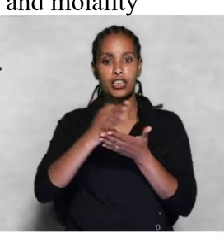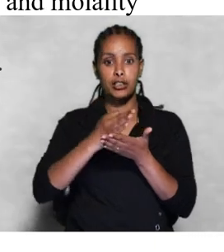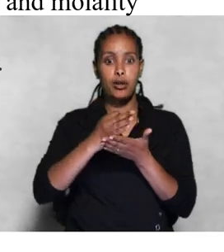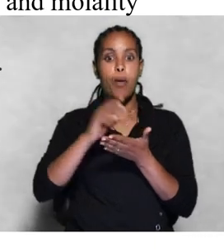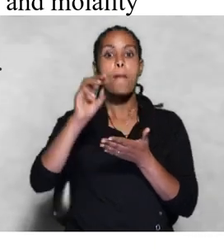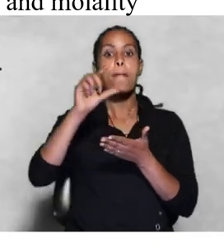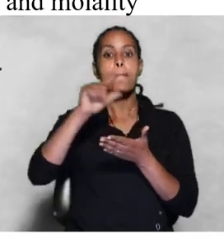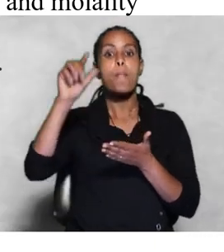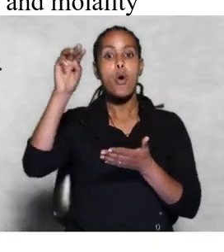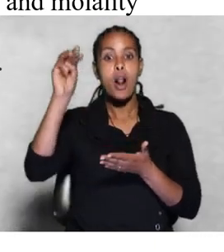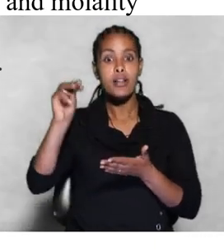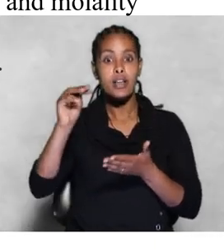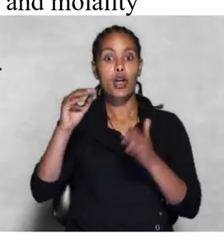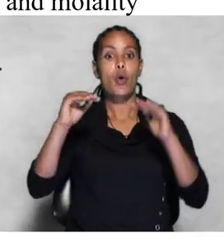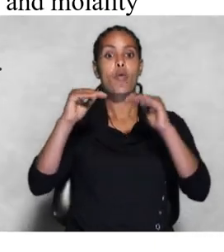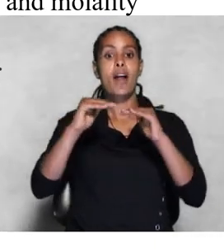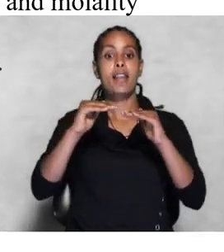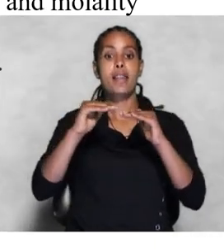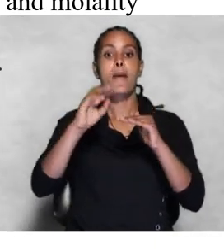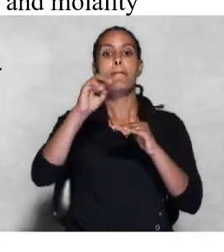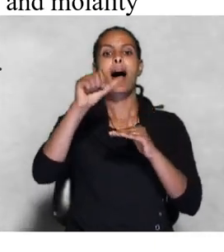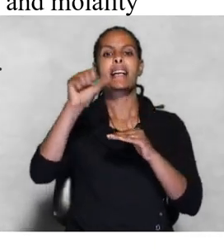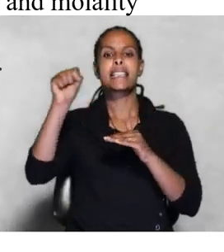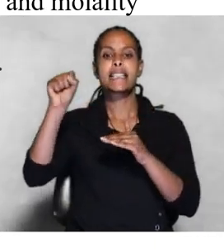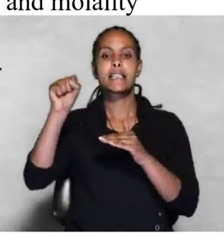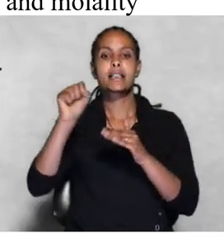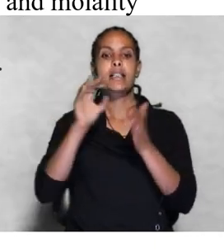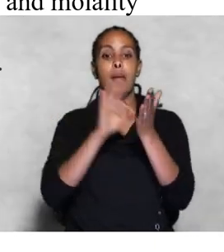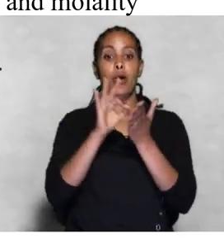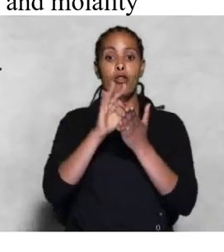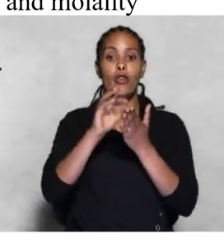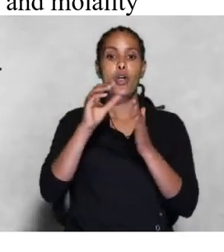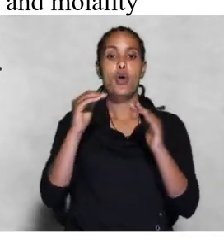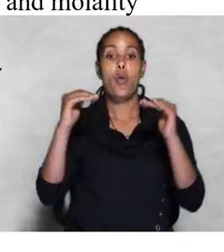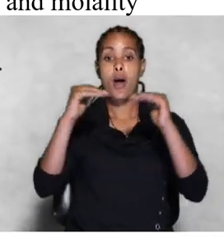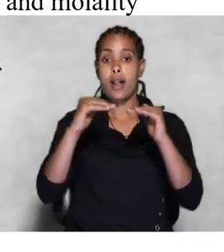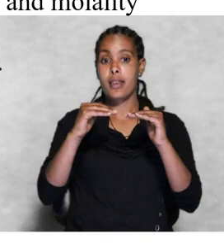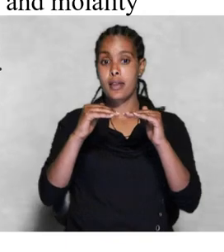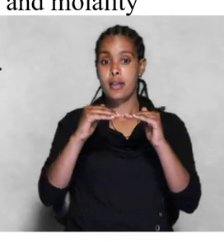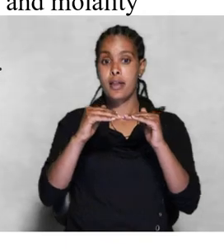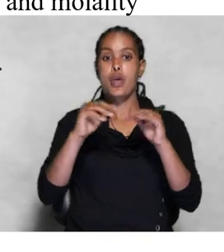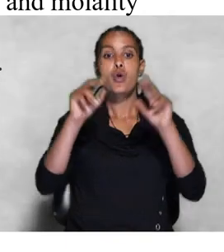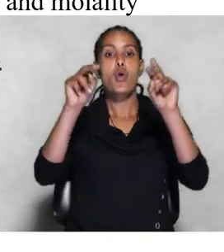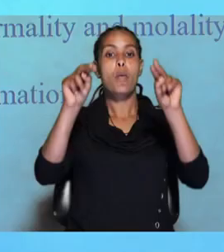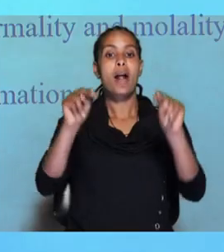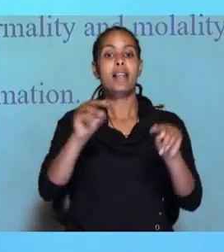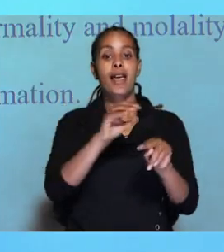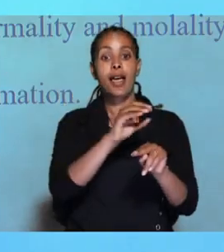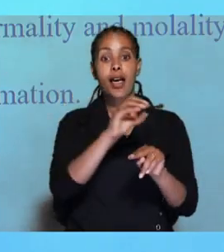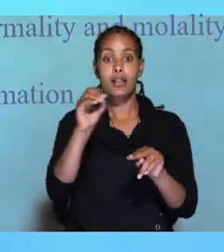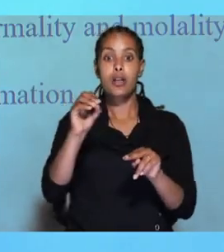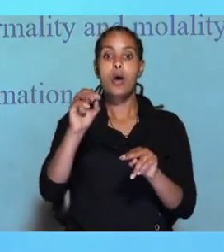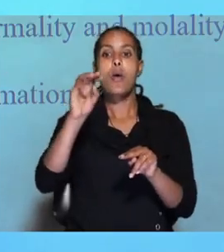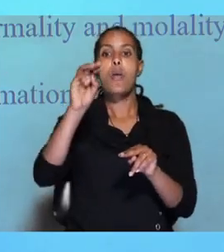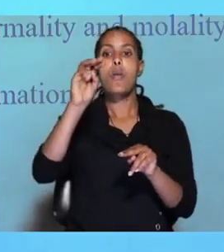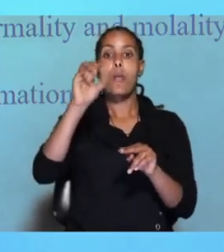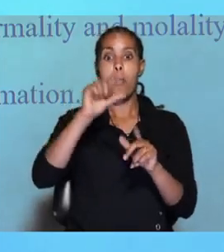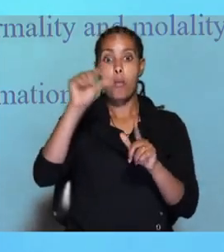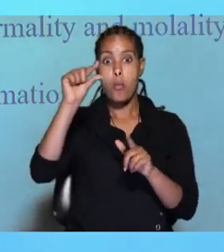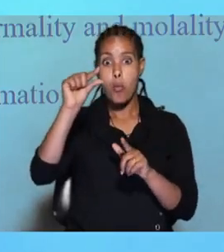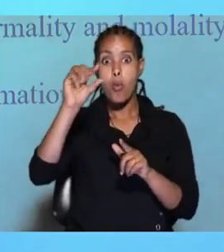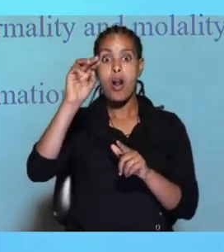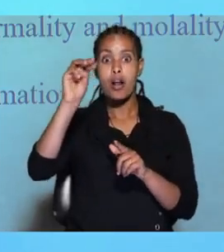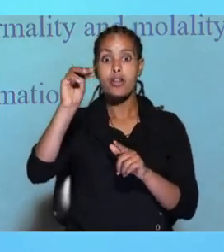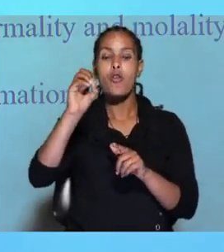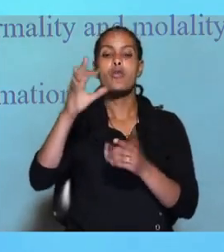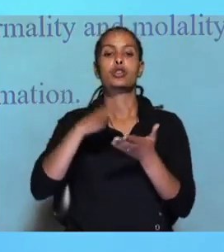molarity, equivalent mass, number of equivalents, normality and molality of the